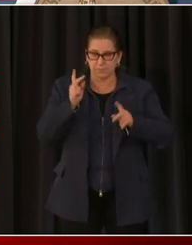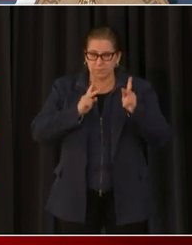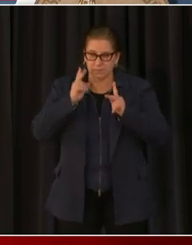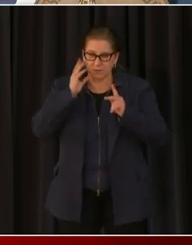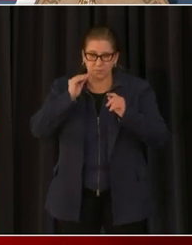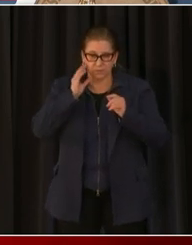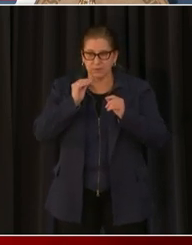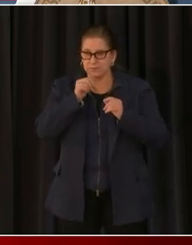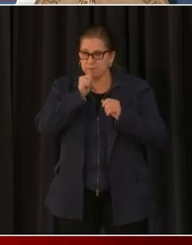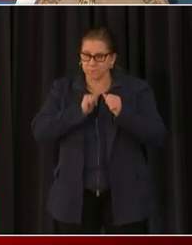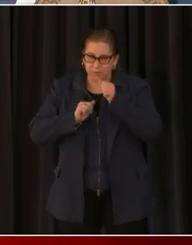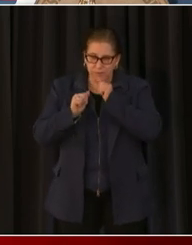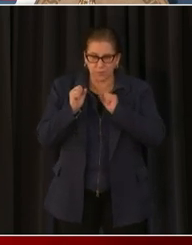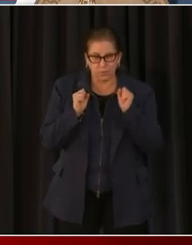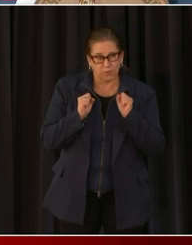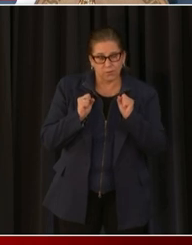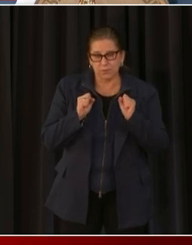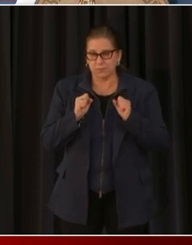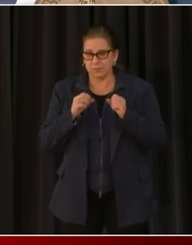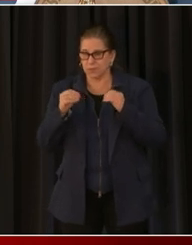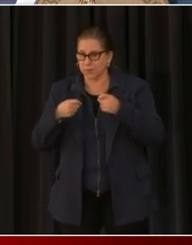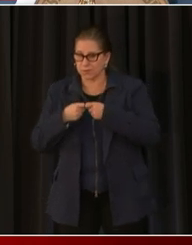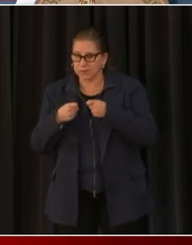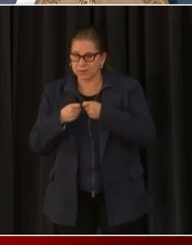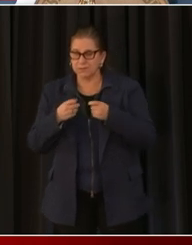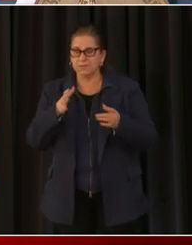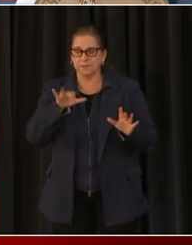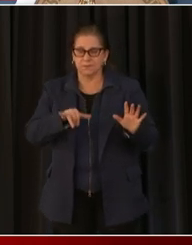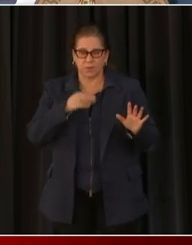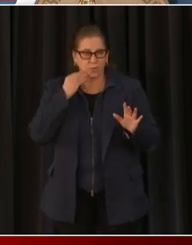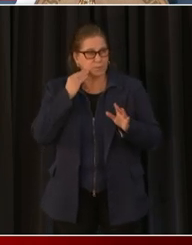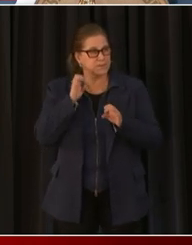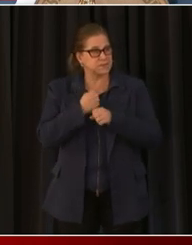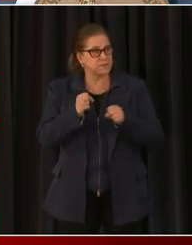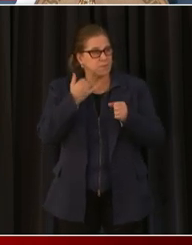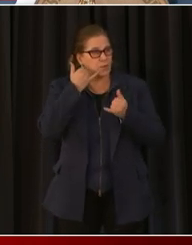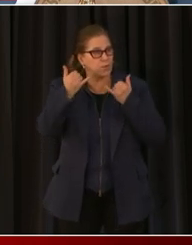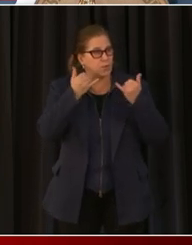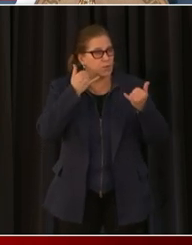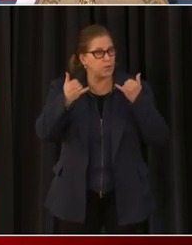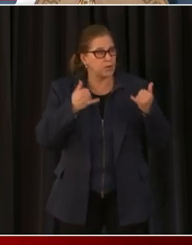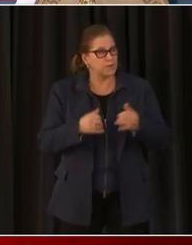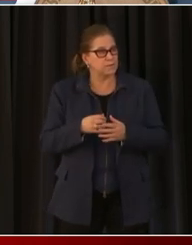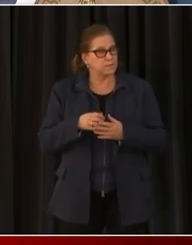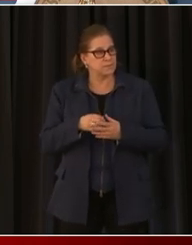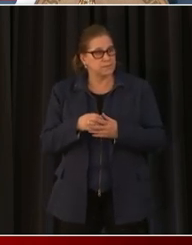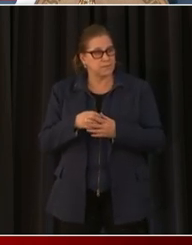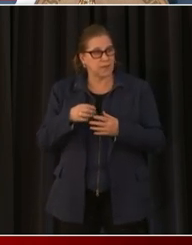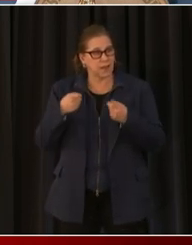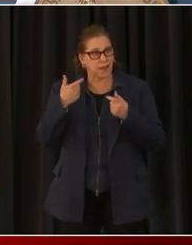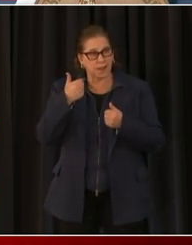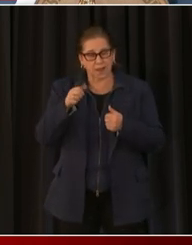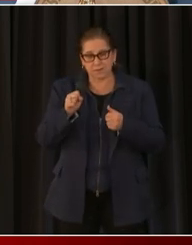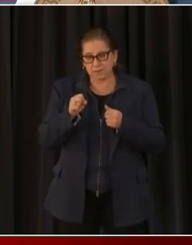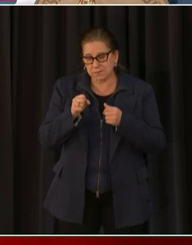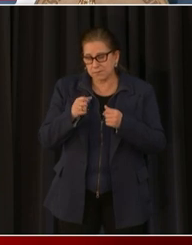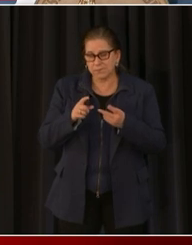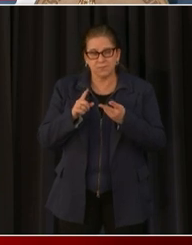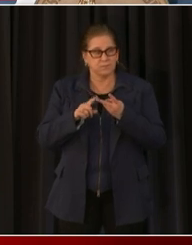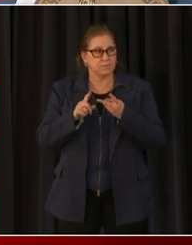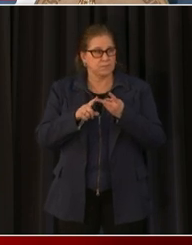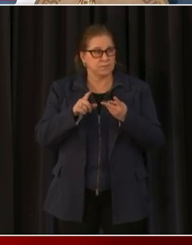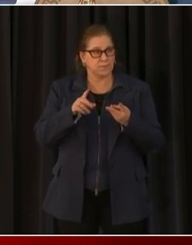information that you can should we experience any weather-related issues. Though again, we don't anticipate